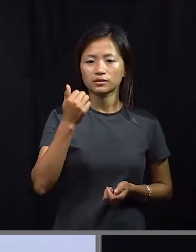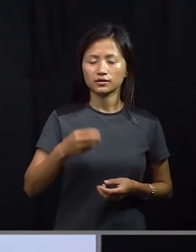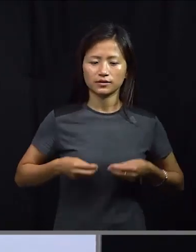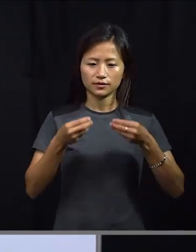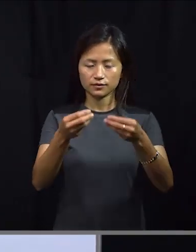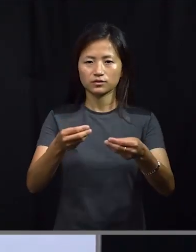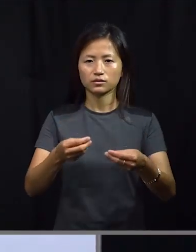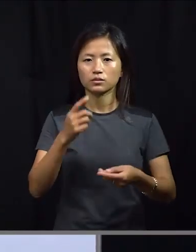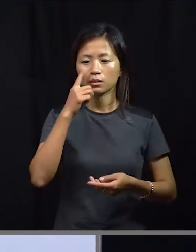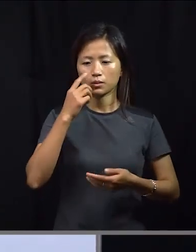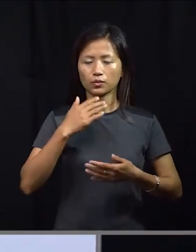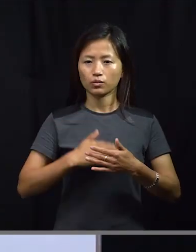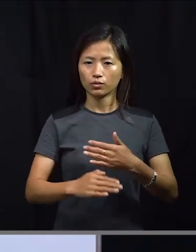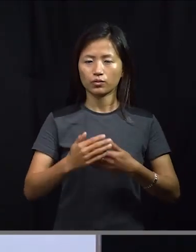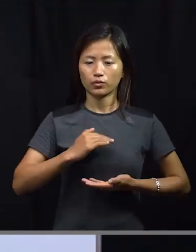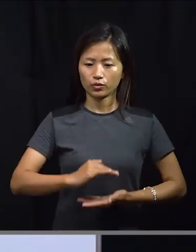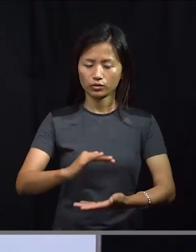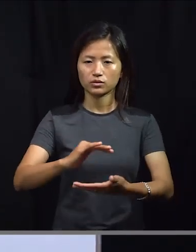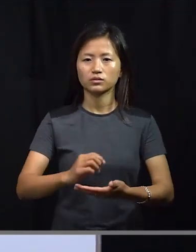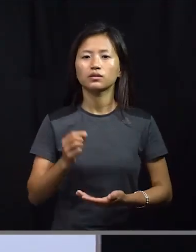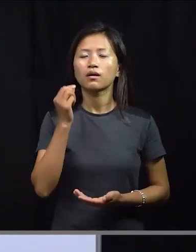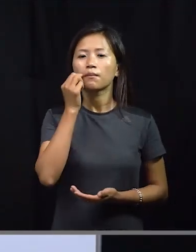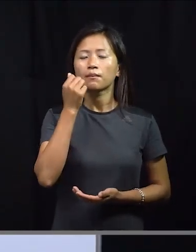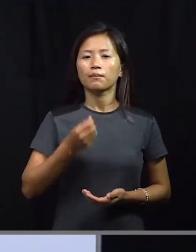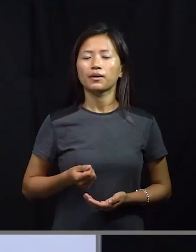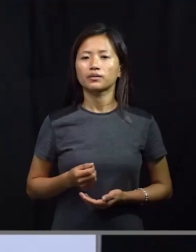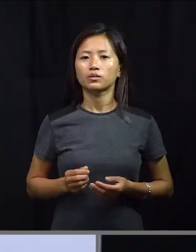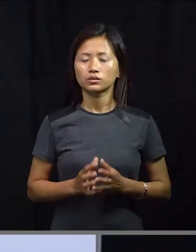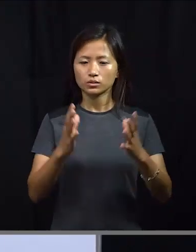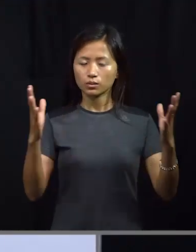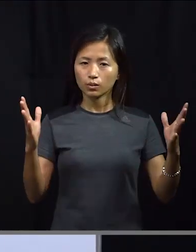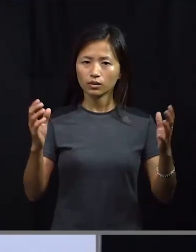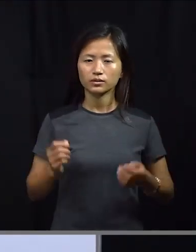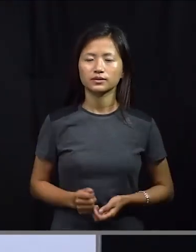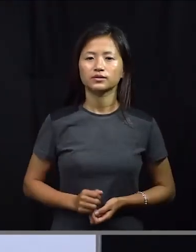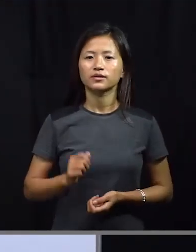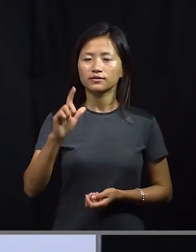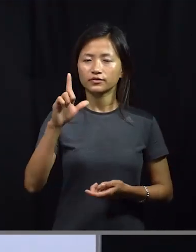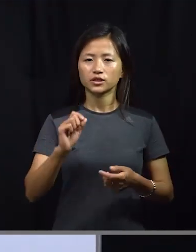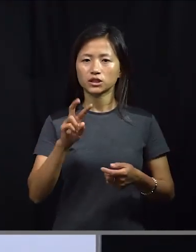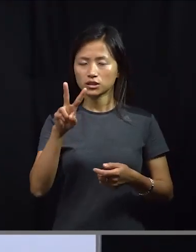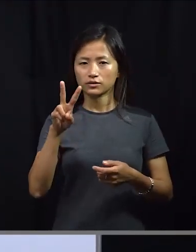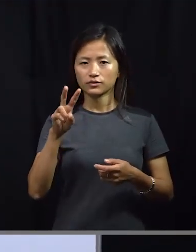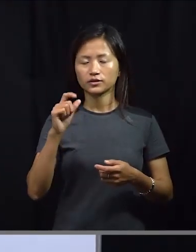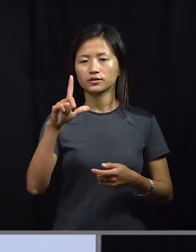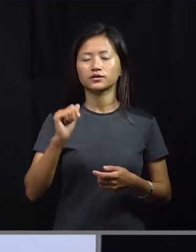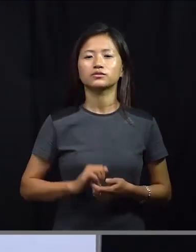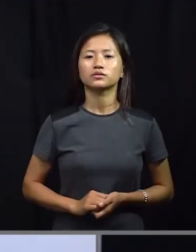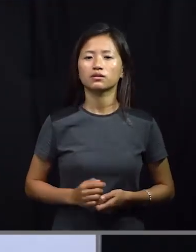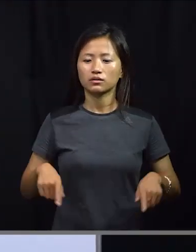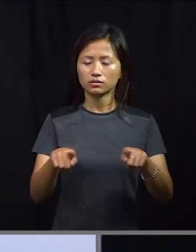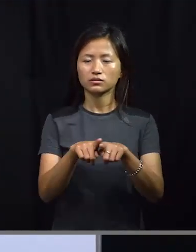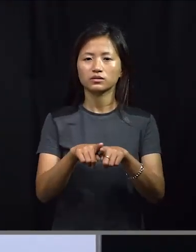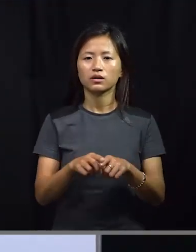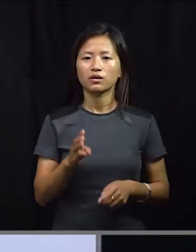daughter, okay, to a man who is well versed in Vedic literature and also